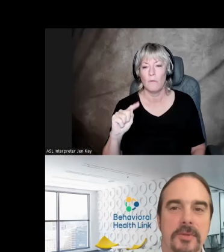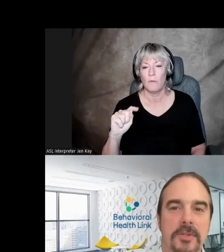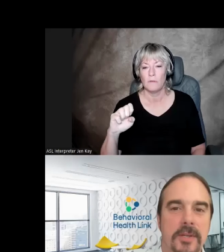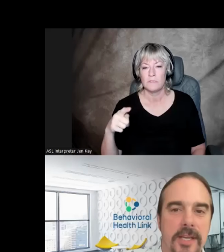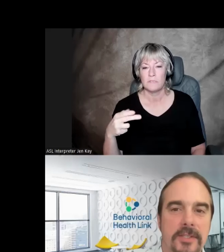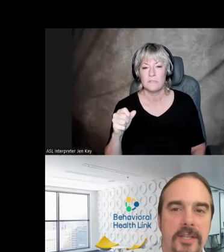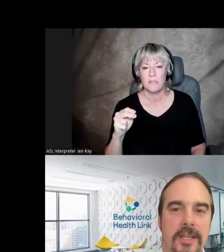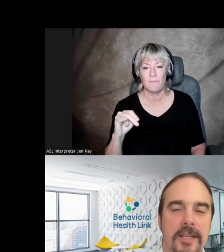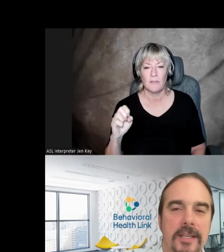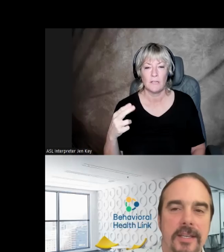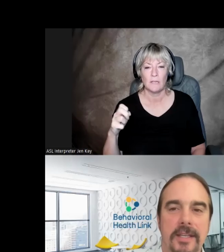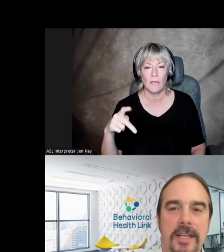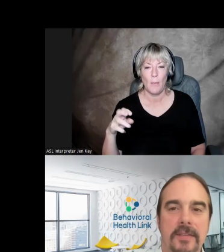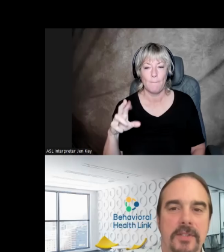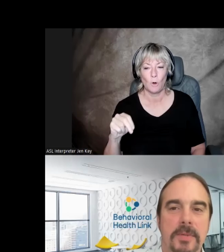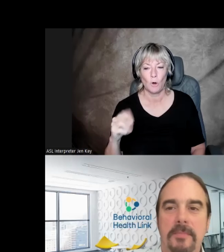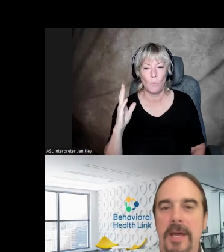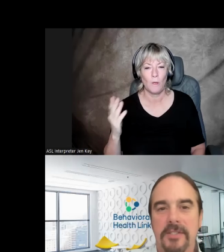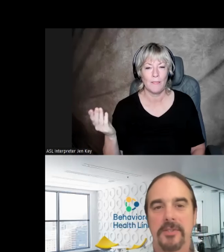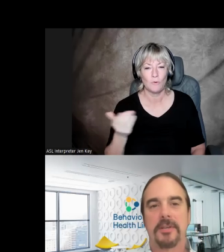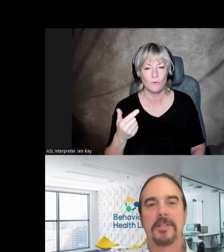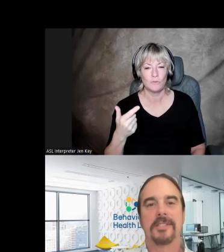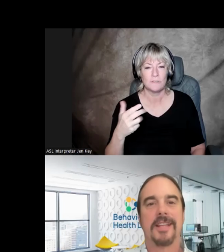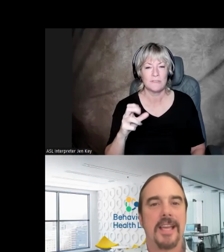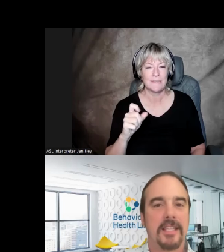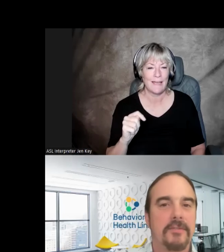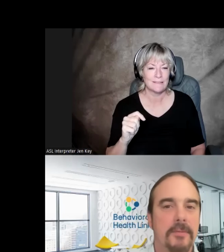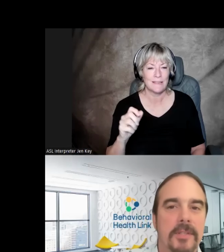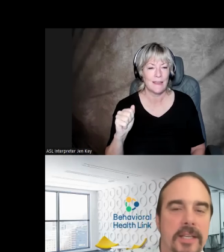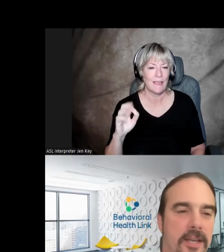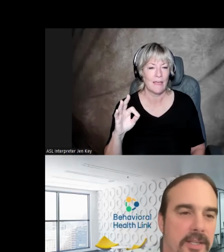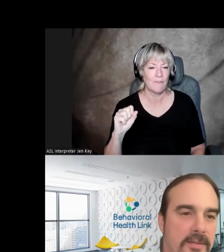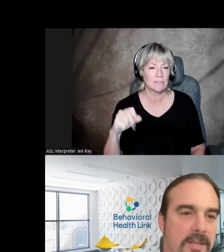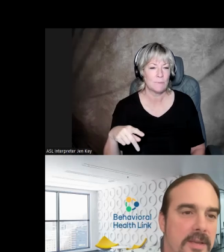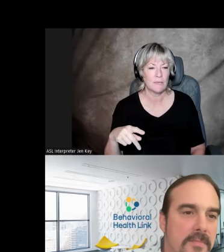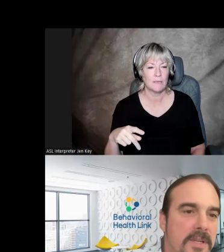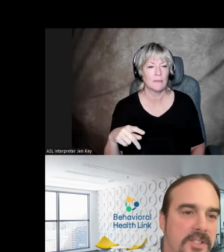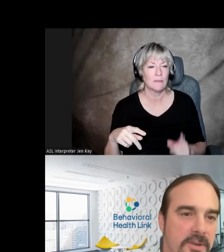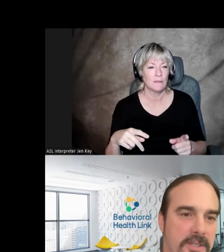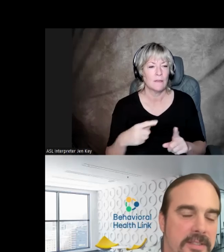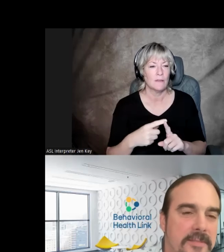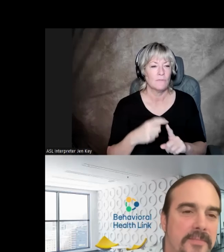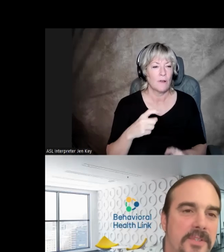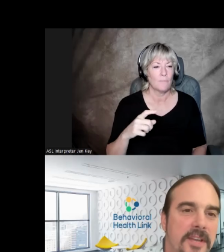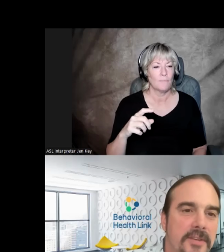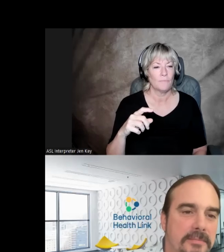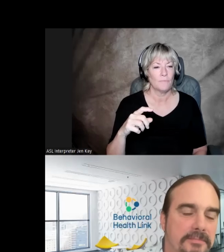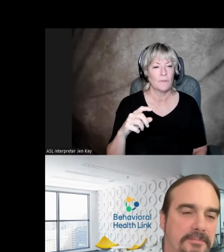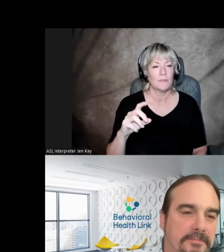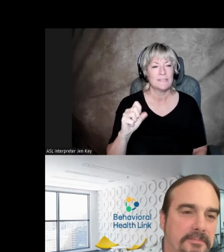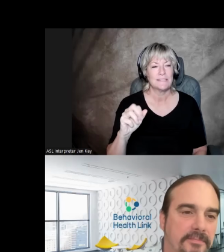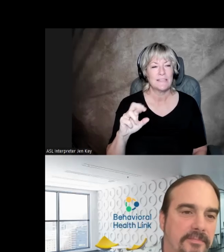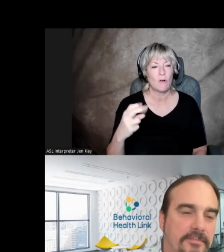to introduce our guest and AFSP Ambassador Sarah Dixon Hackey from Clay County in Minnesota. Stephanie?